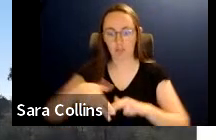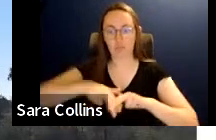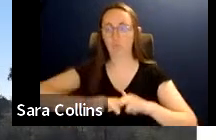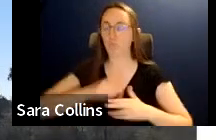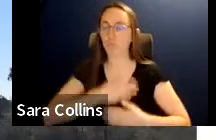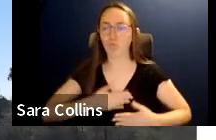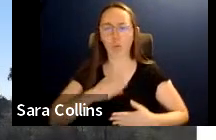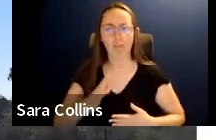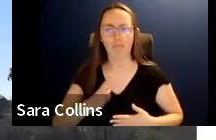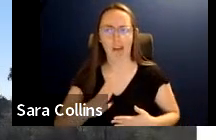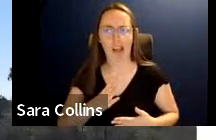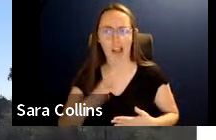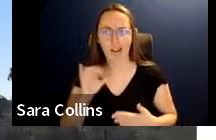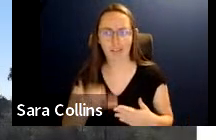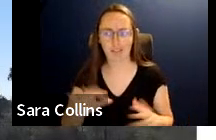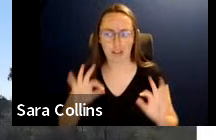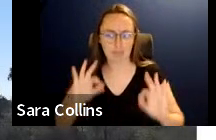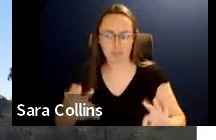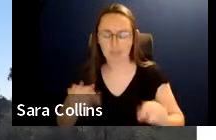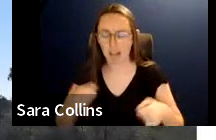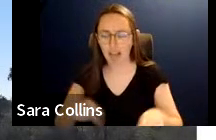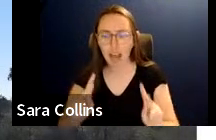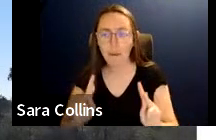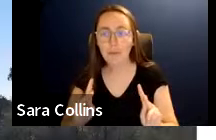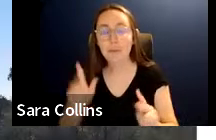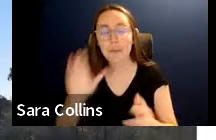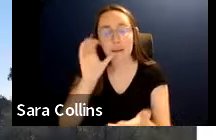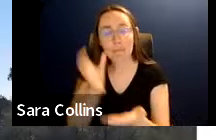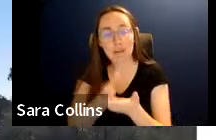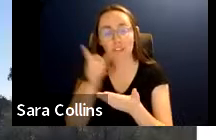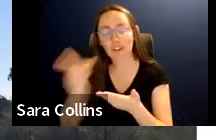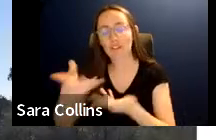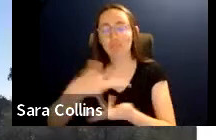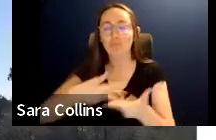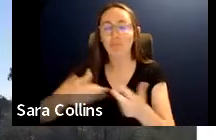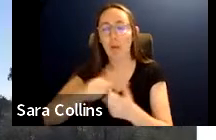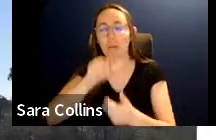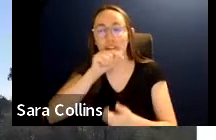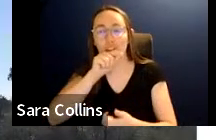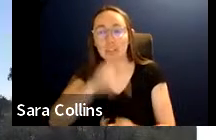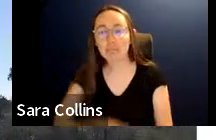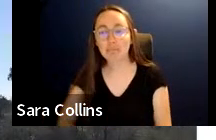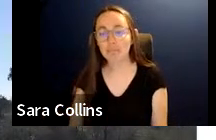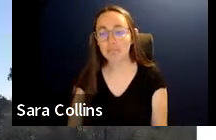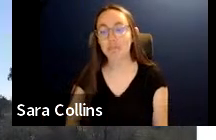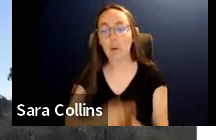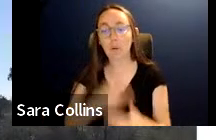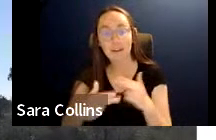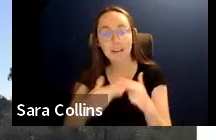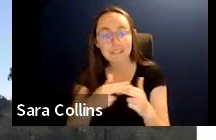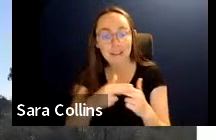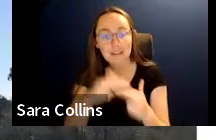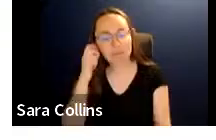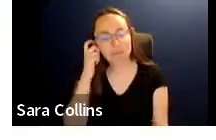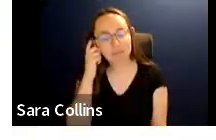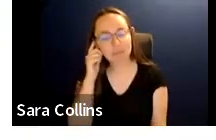So this is an image of him hanging out with a chicken. Next slide, please.